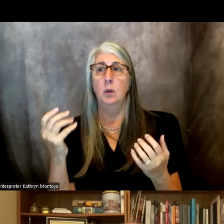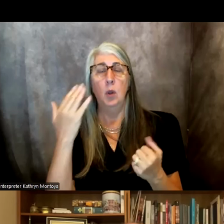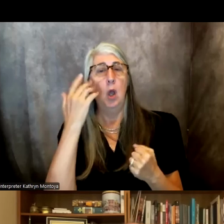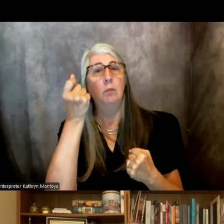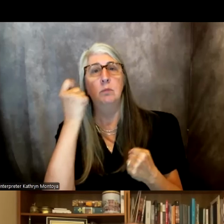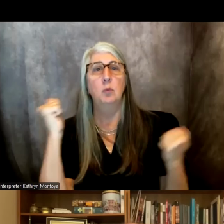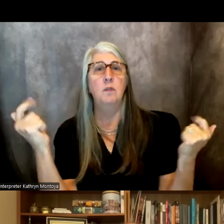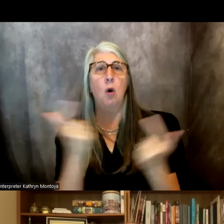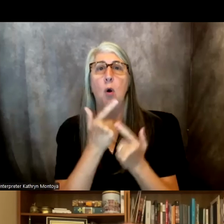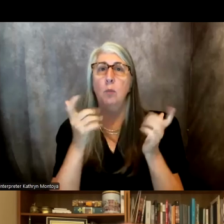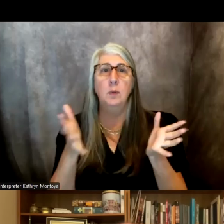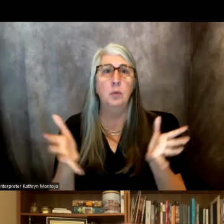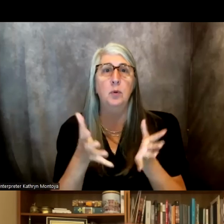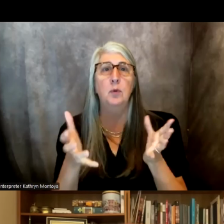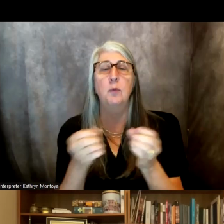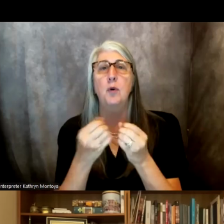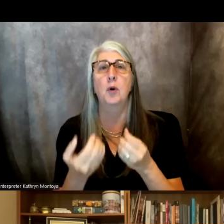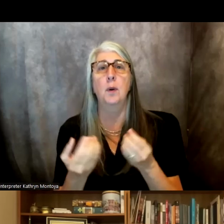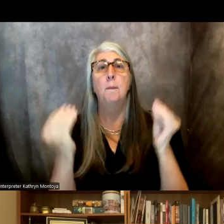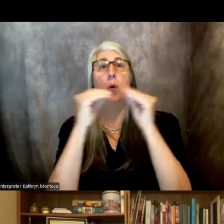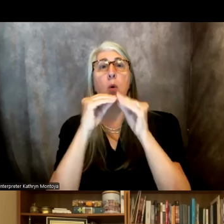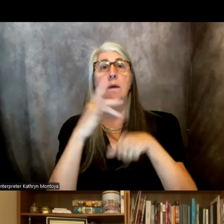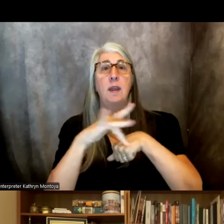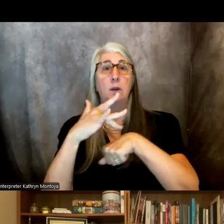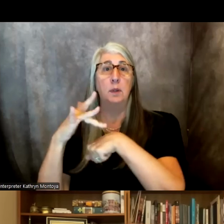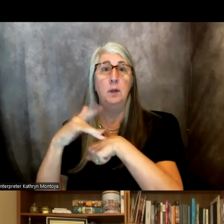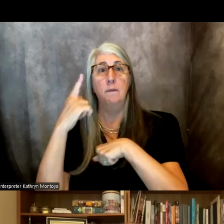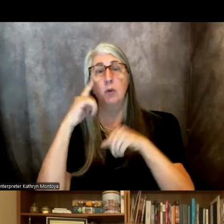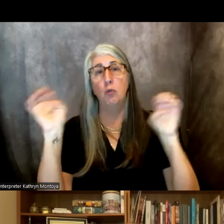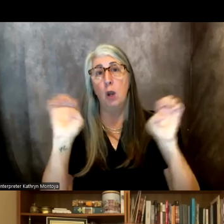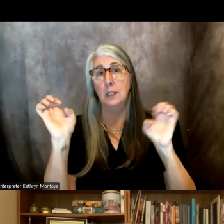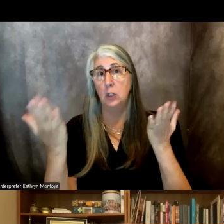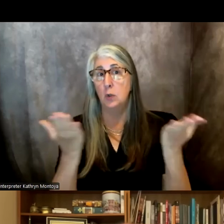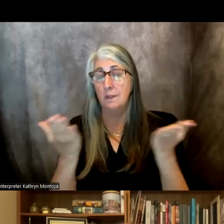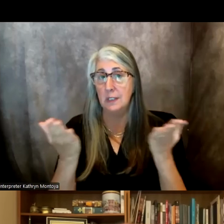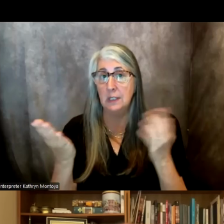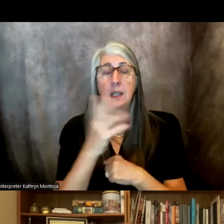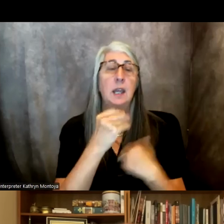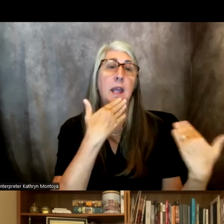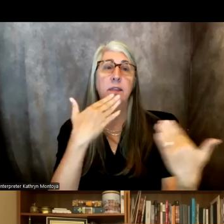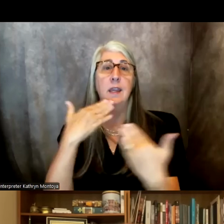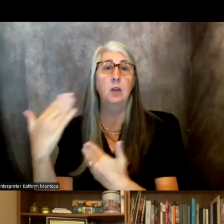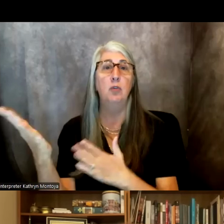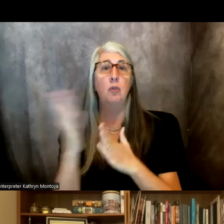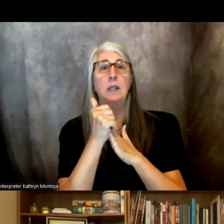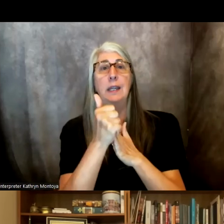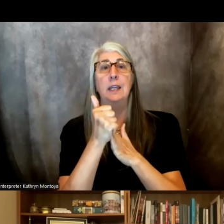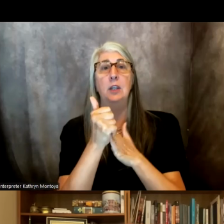for increased availability for crisis services, and wanted to thank the leadership of